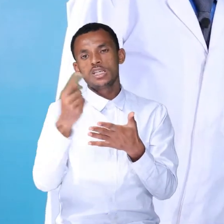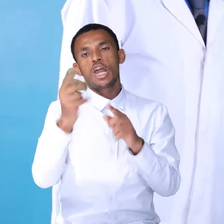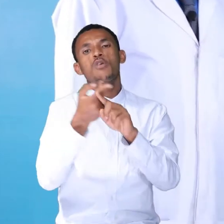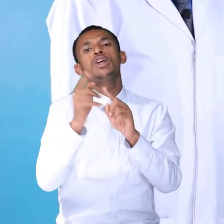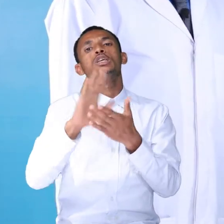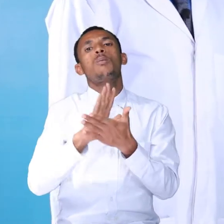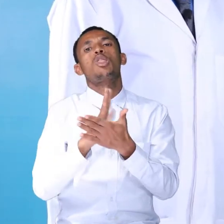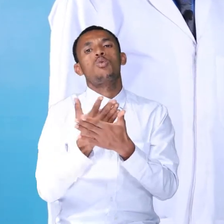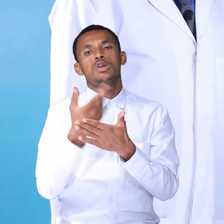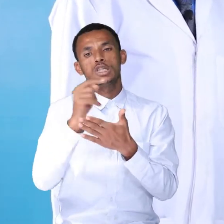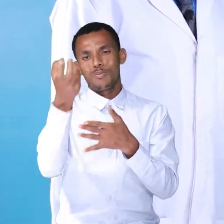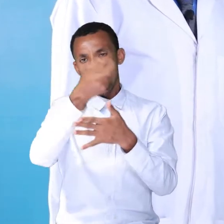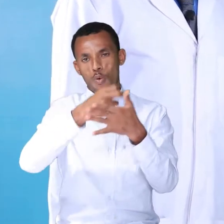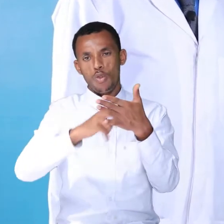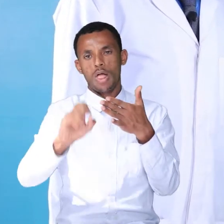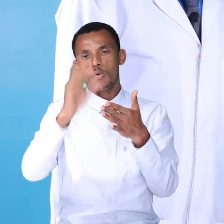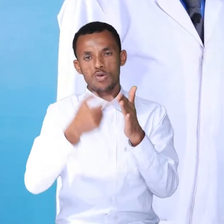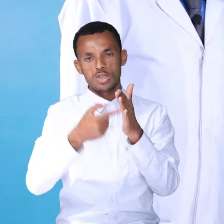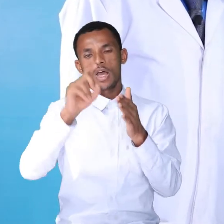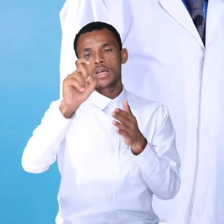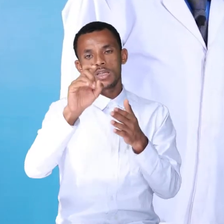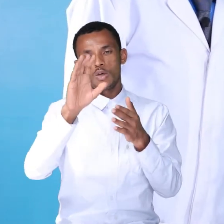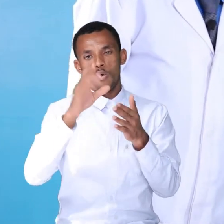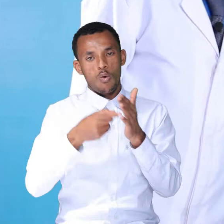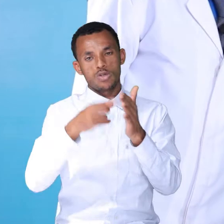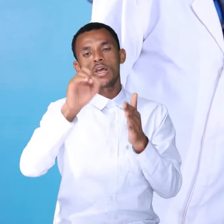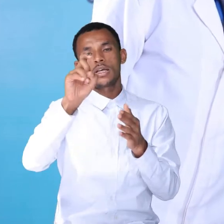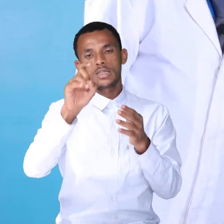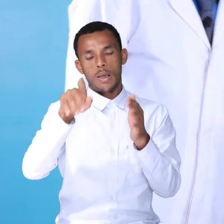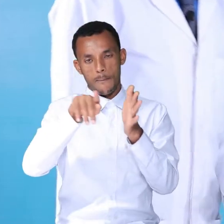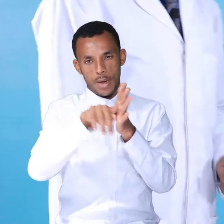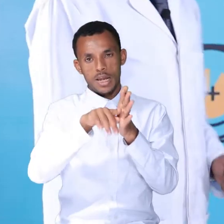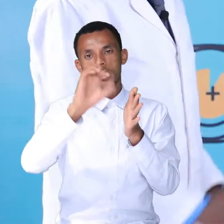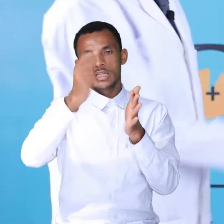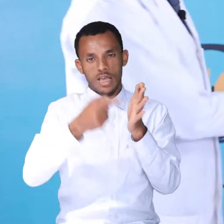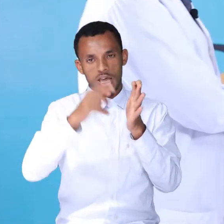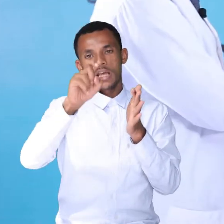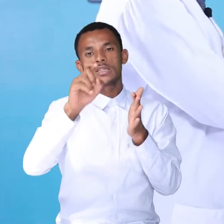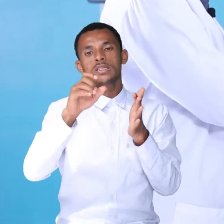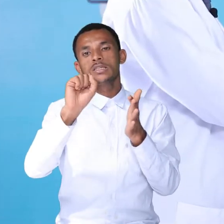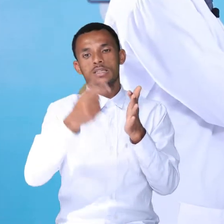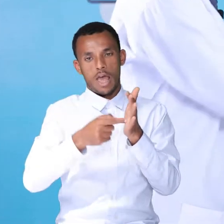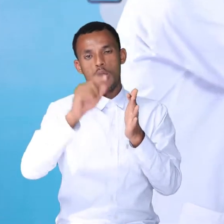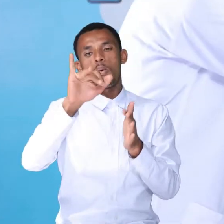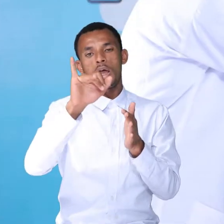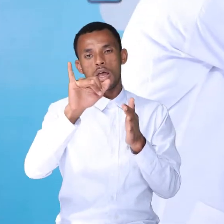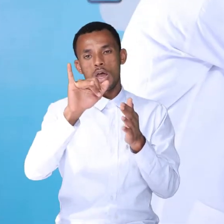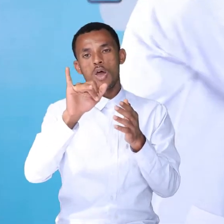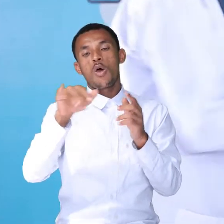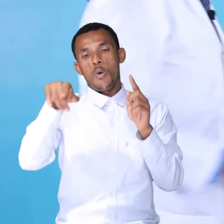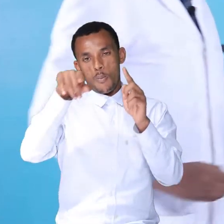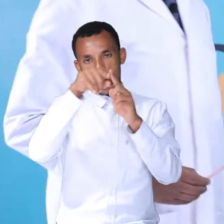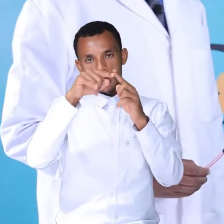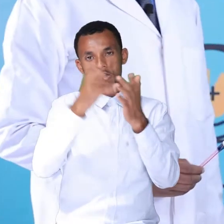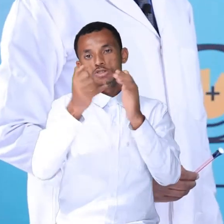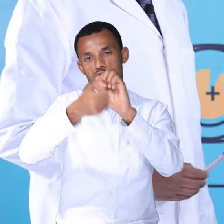difference between the products, cos x cos y minus sine x sine y. When the operation is plus, it will be changed